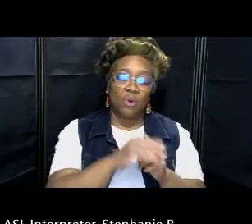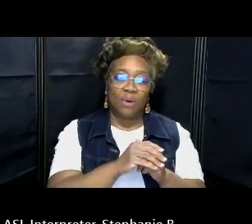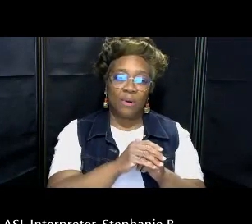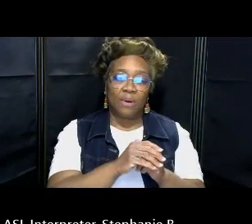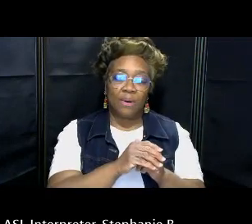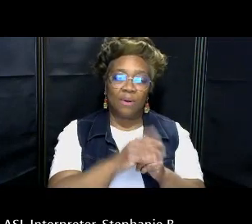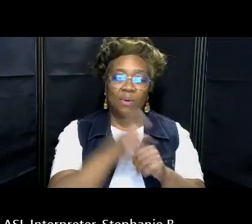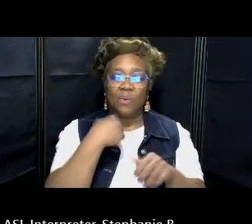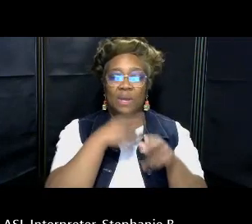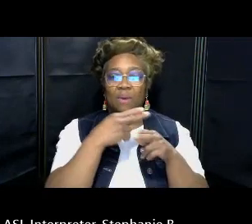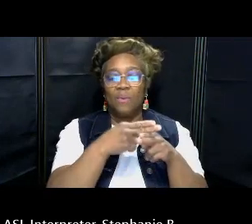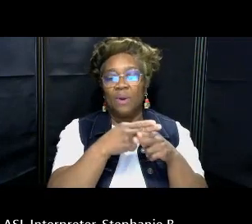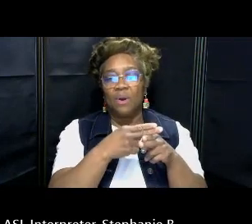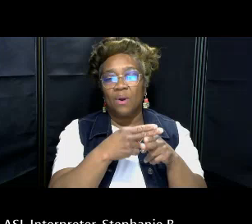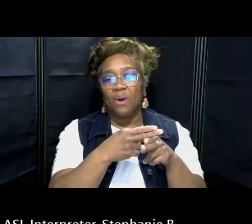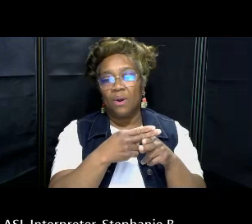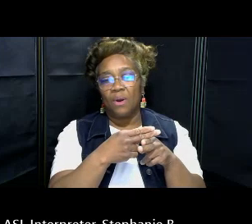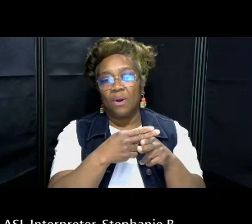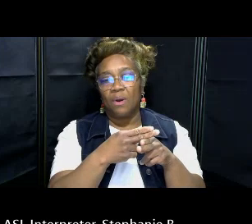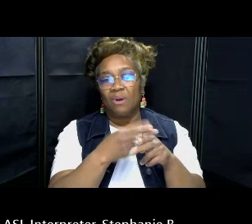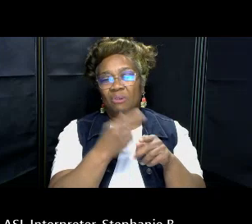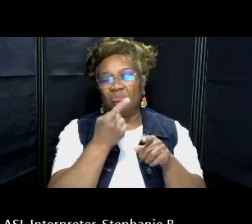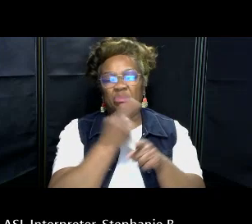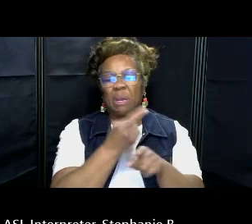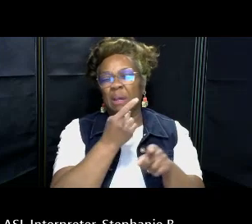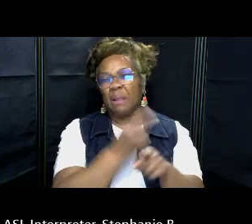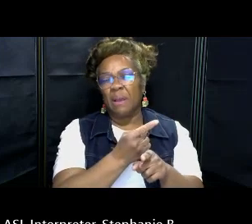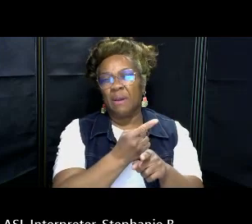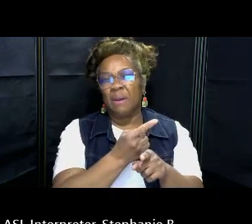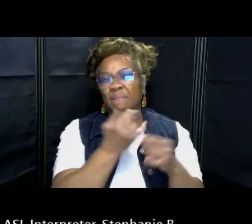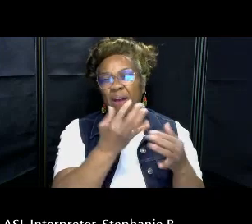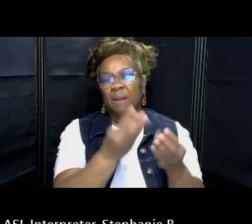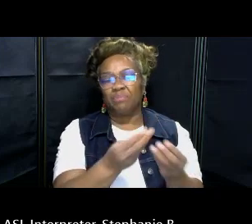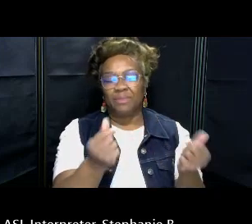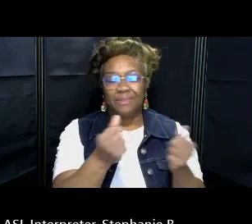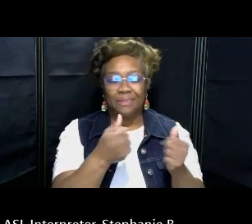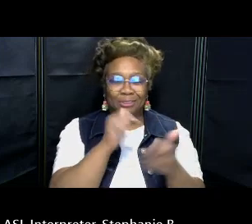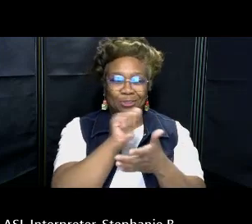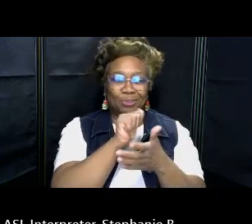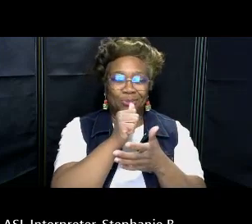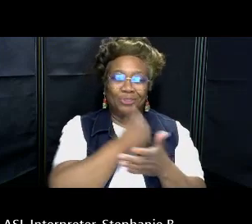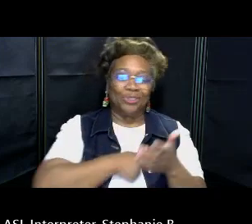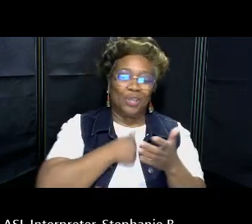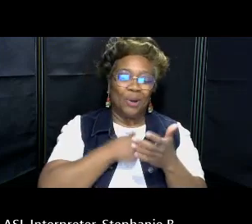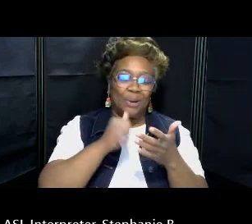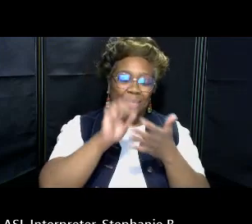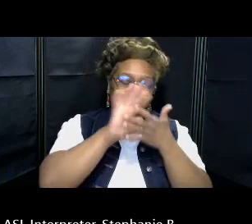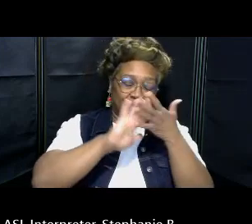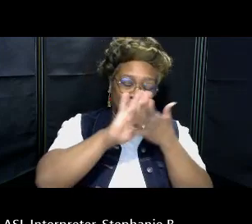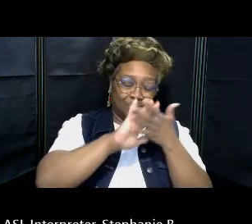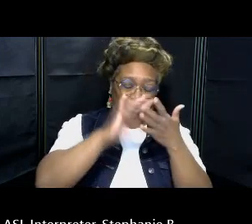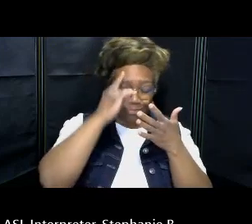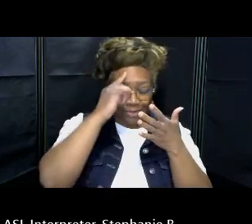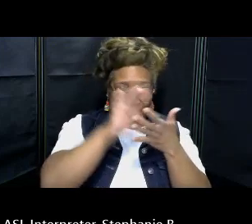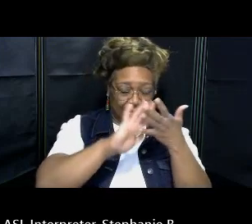what we call them ordinary combustibles. I'm having a fuzzy moment right now. Fire marshal, jump in.